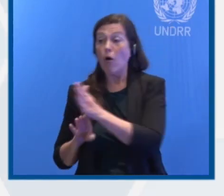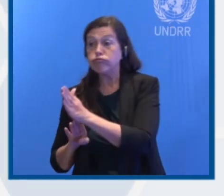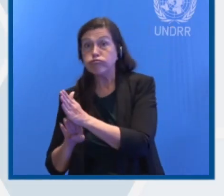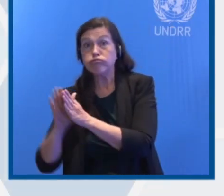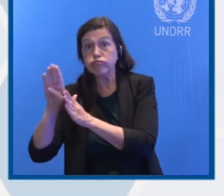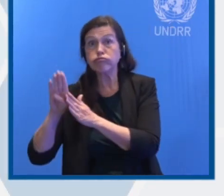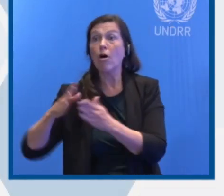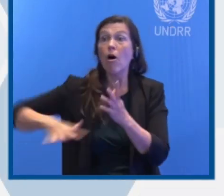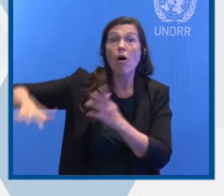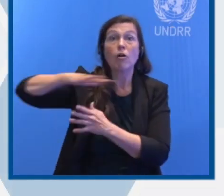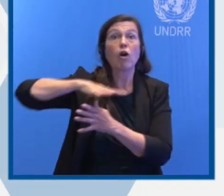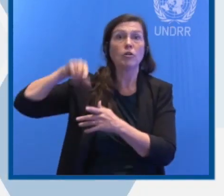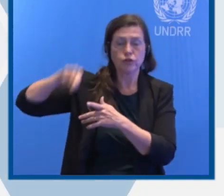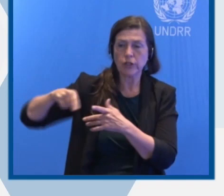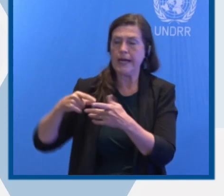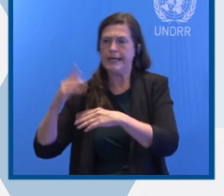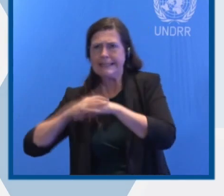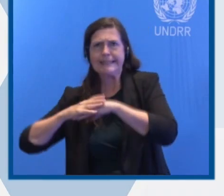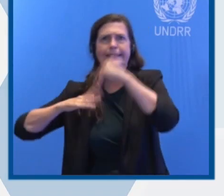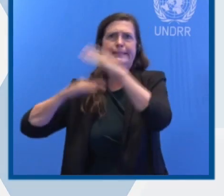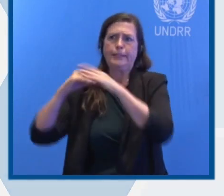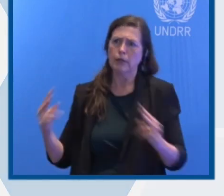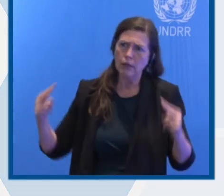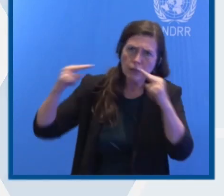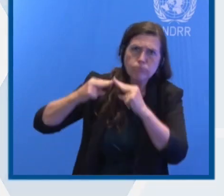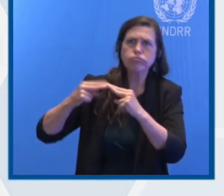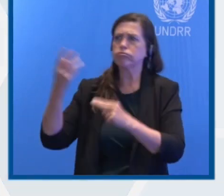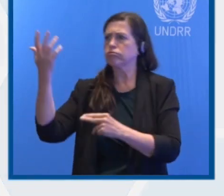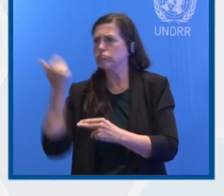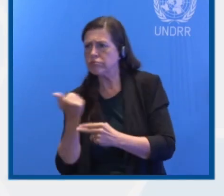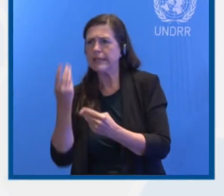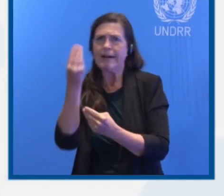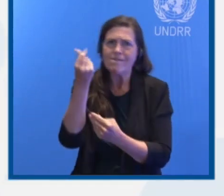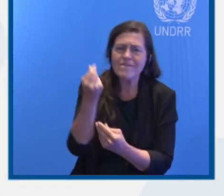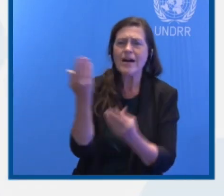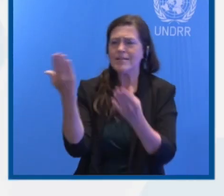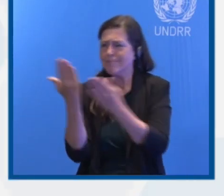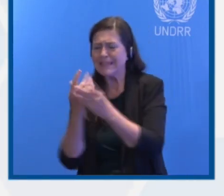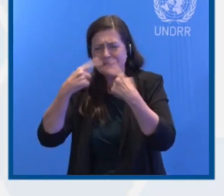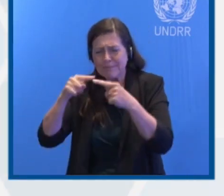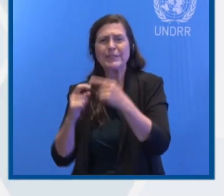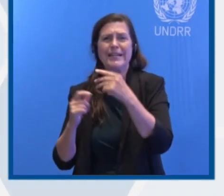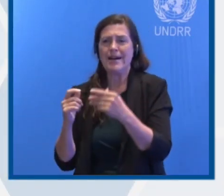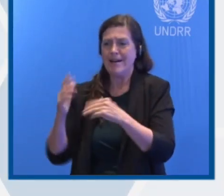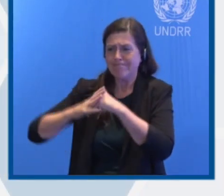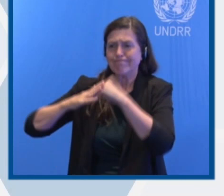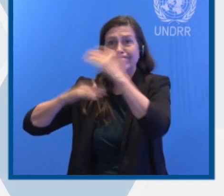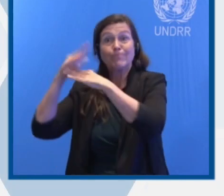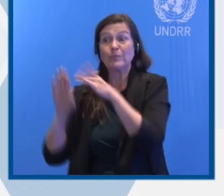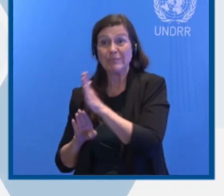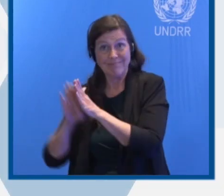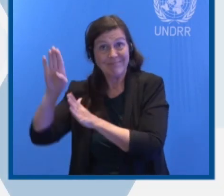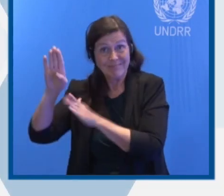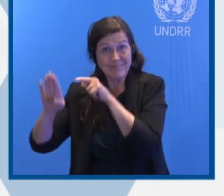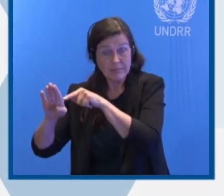are building large infrastructure that suffer from huge infrastructure deficits. It's also an issue for